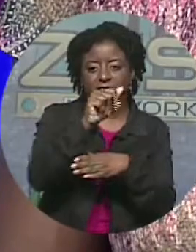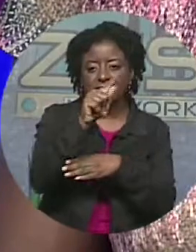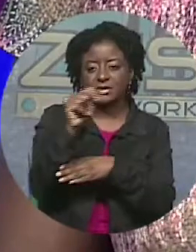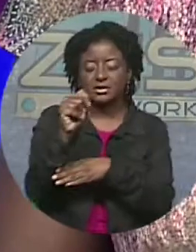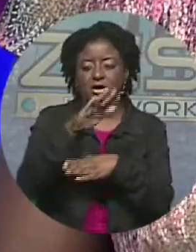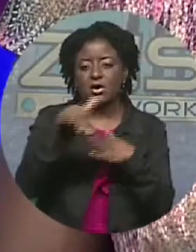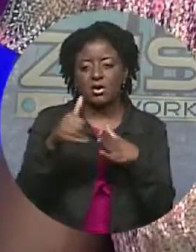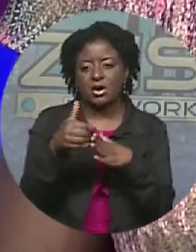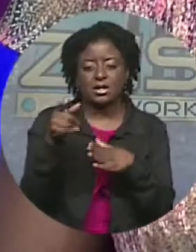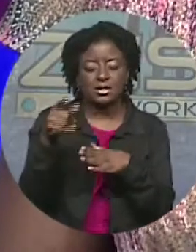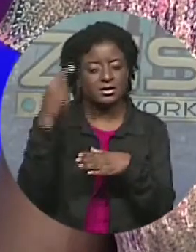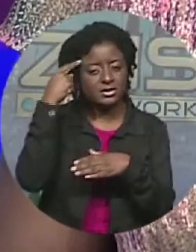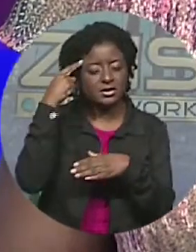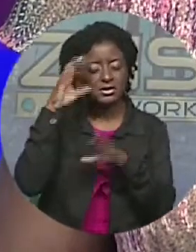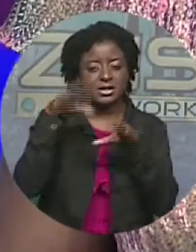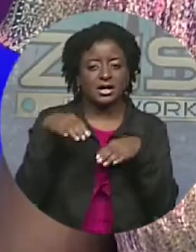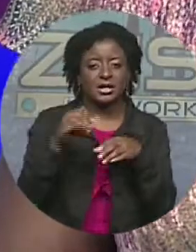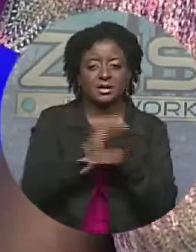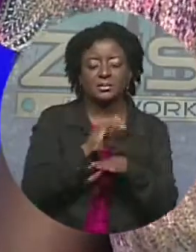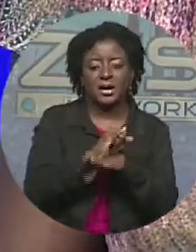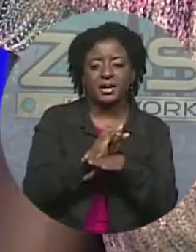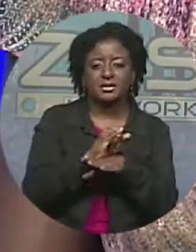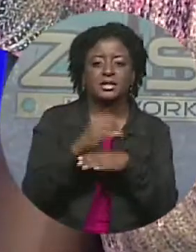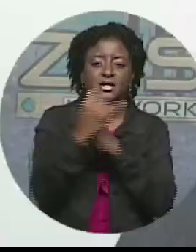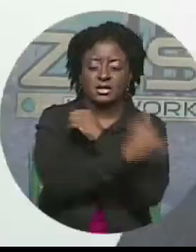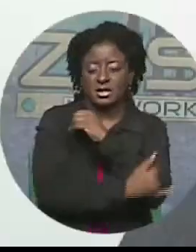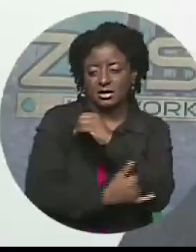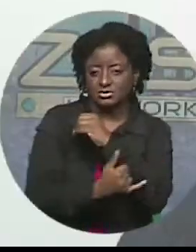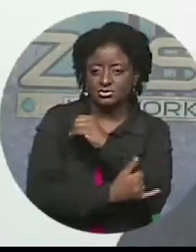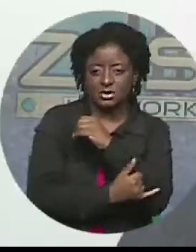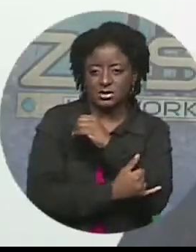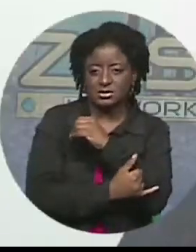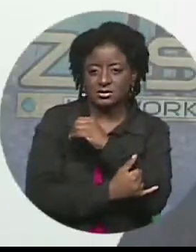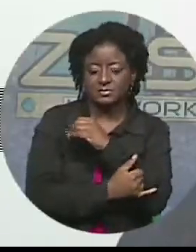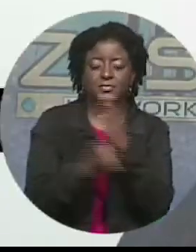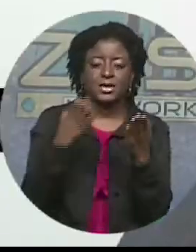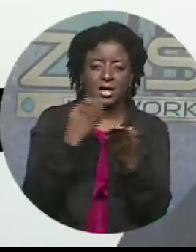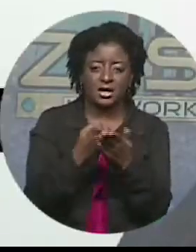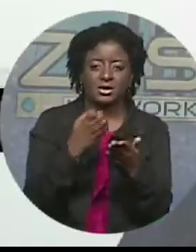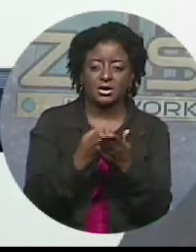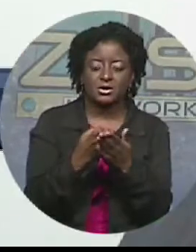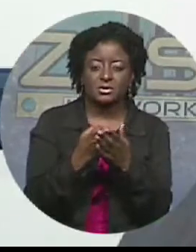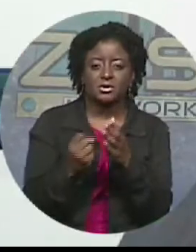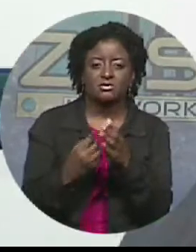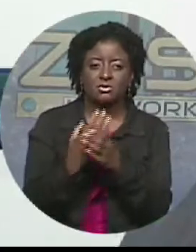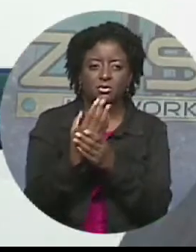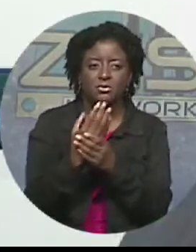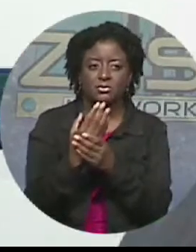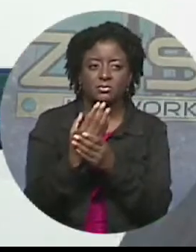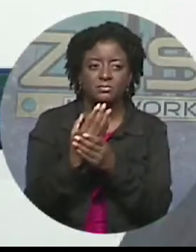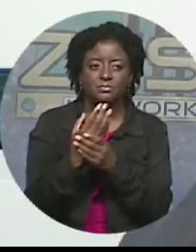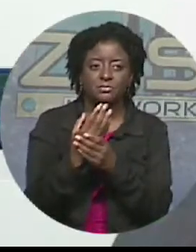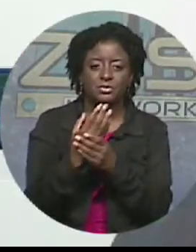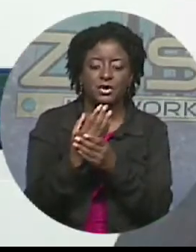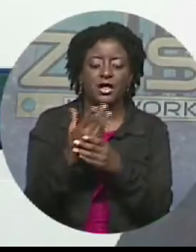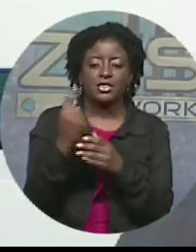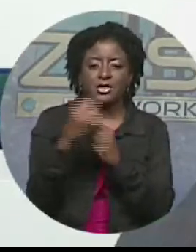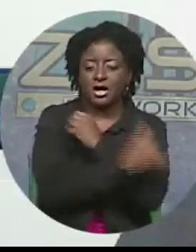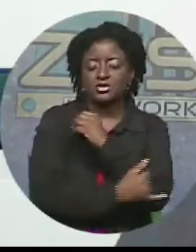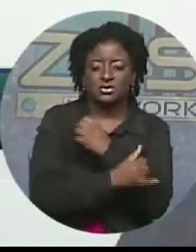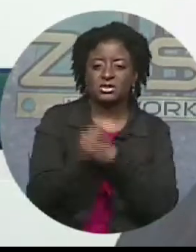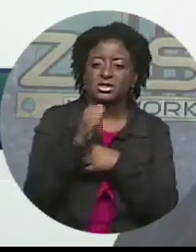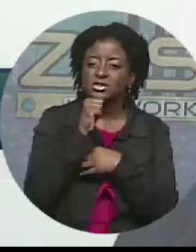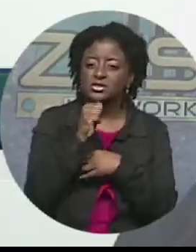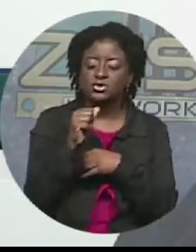could impact the country's economic growth. The economy doesn't grow really until people are employed, because people will spend